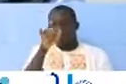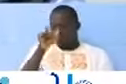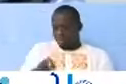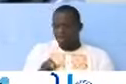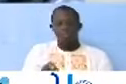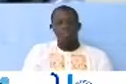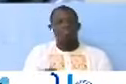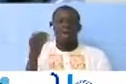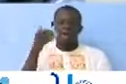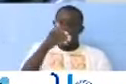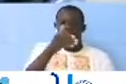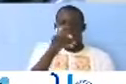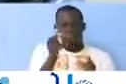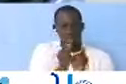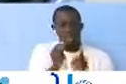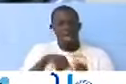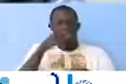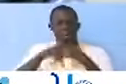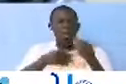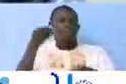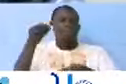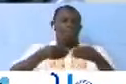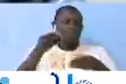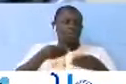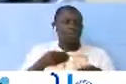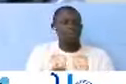come to you for a particular business